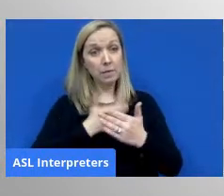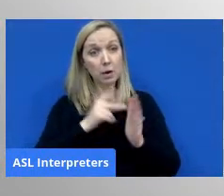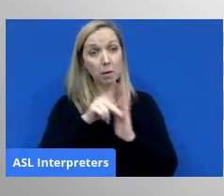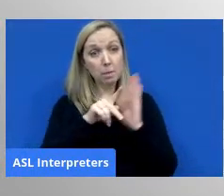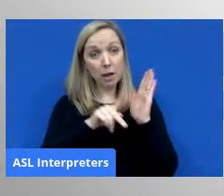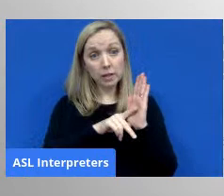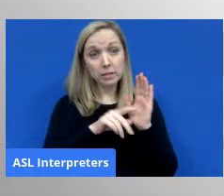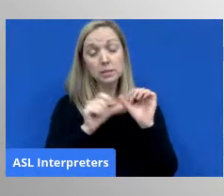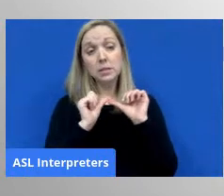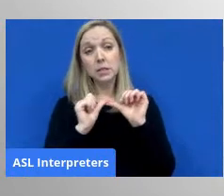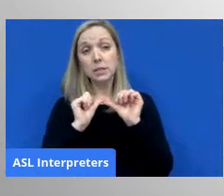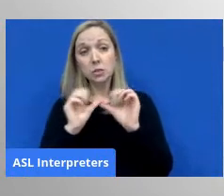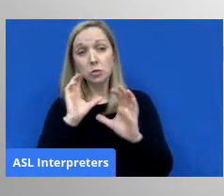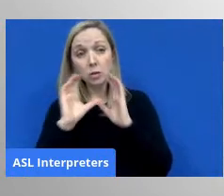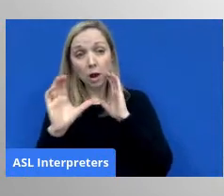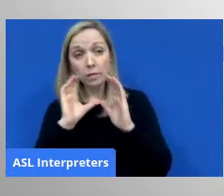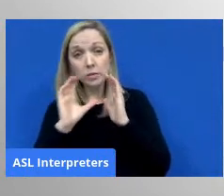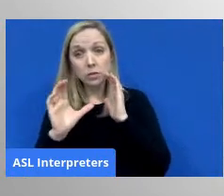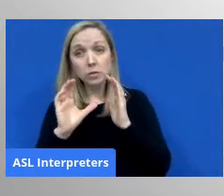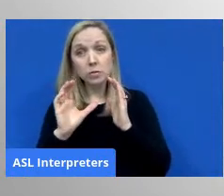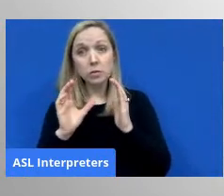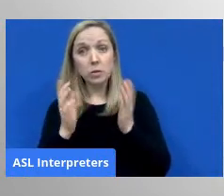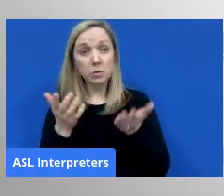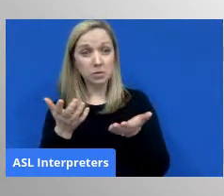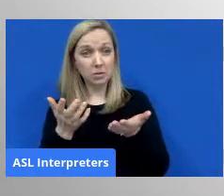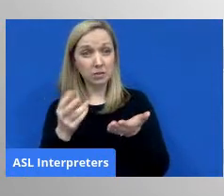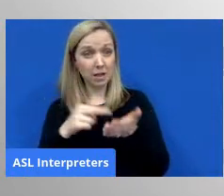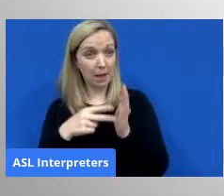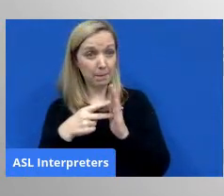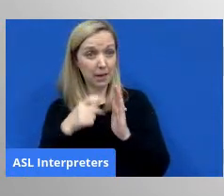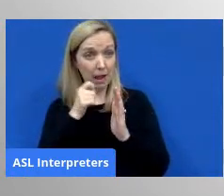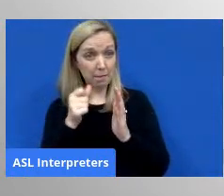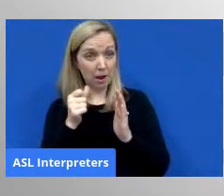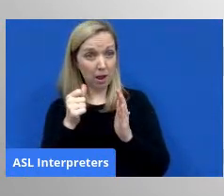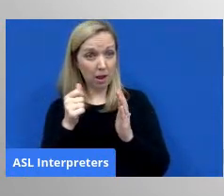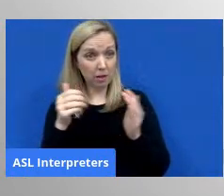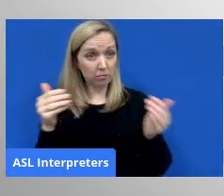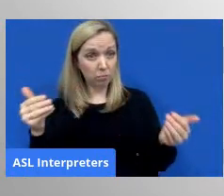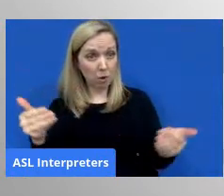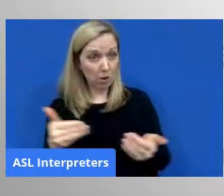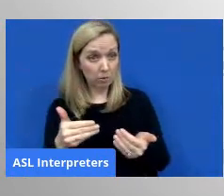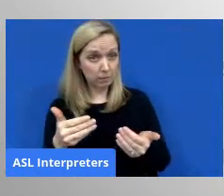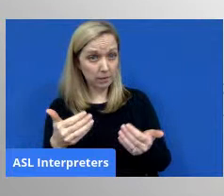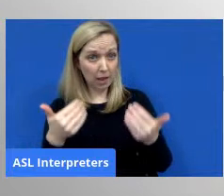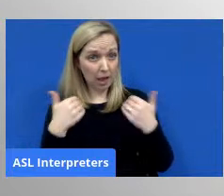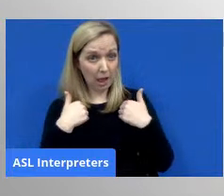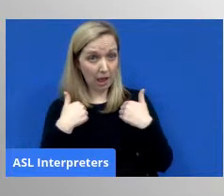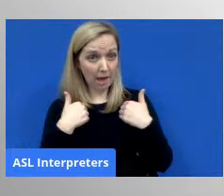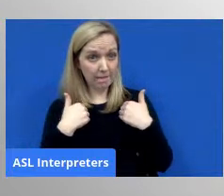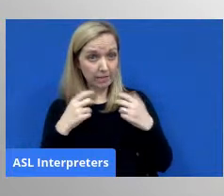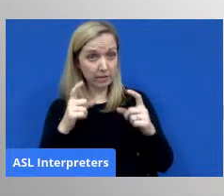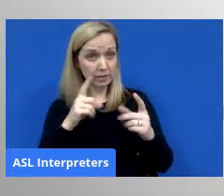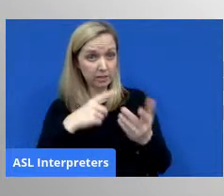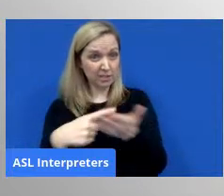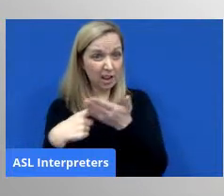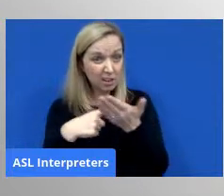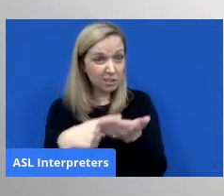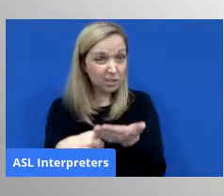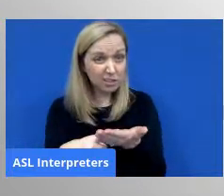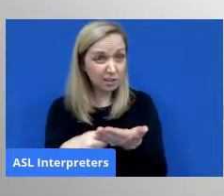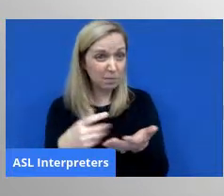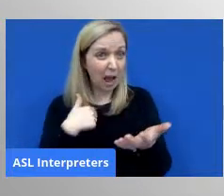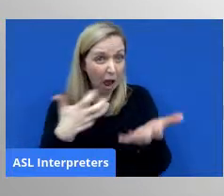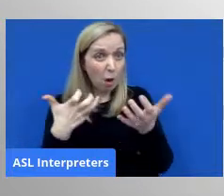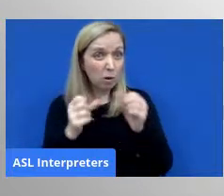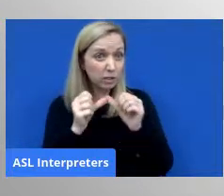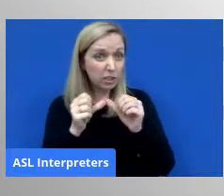continue those conversations. So would that mean that I'm no longer invited to have those discussions? Because I want to have those discussions.